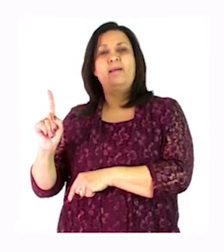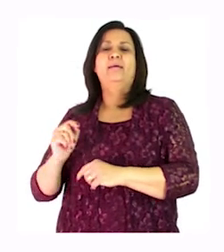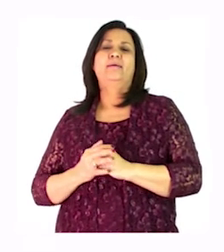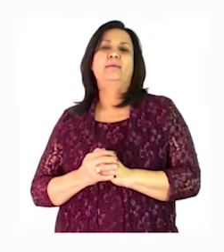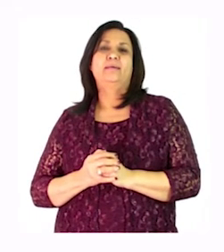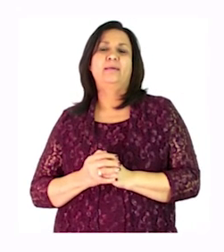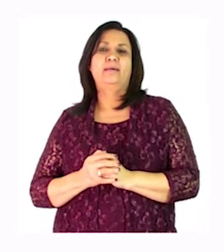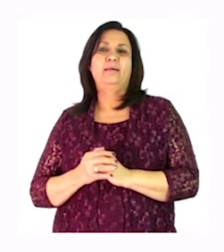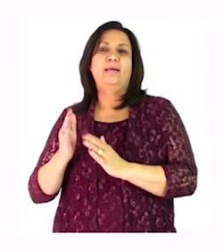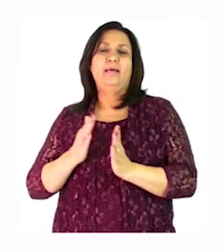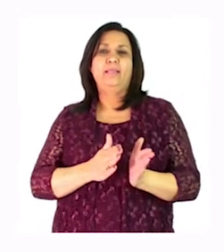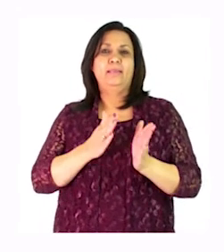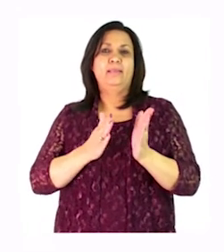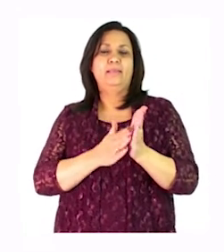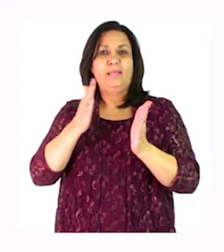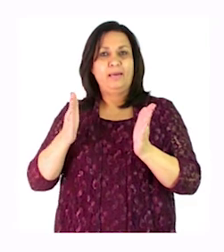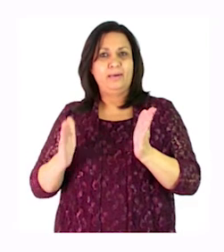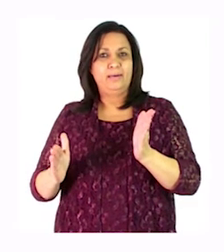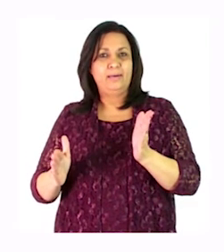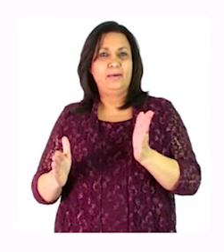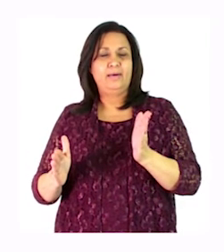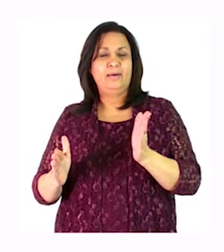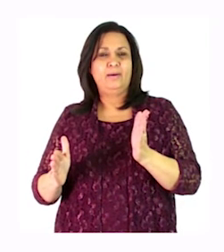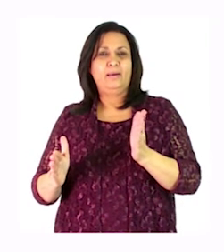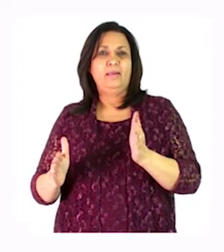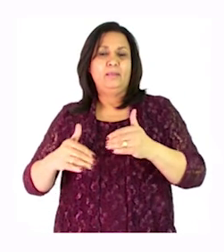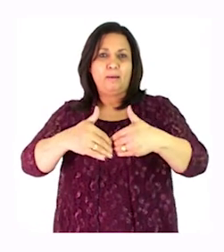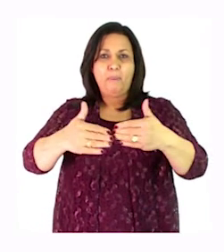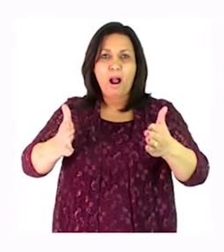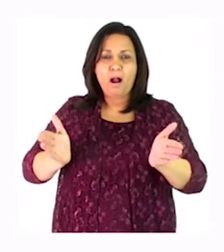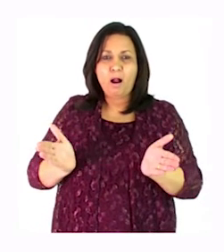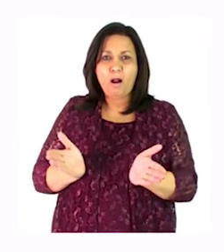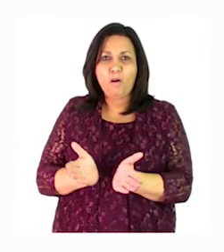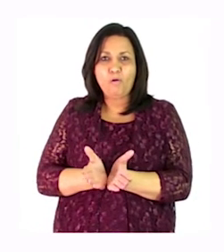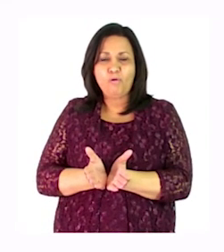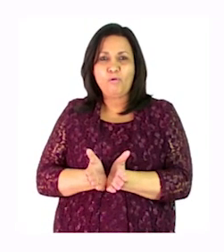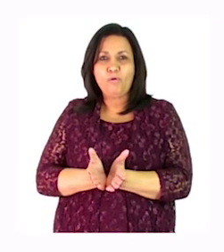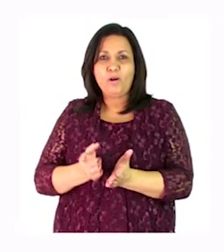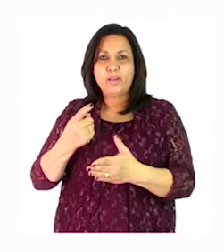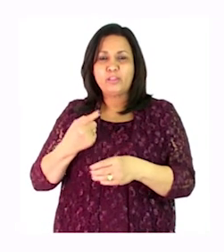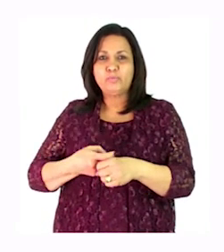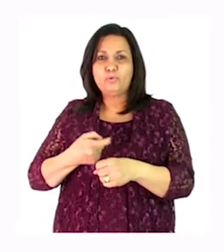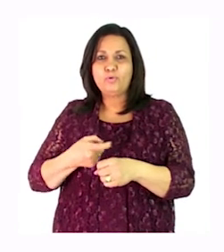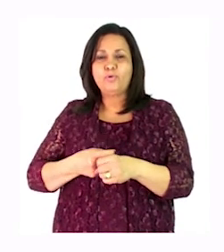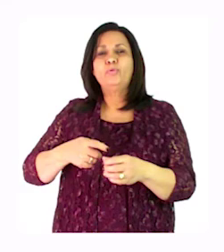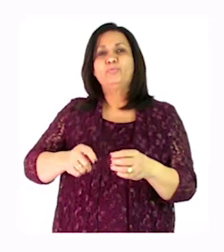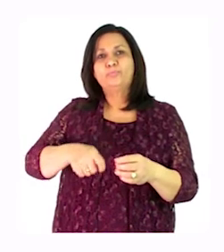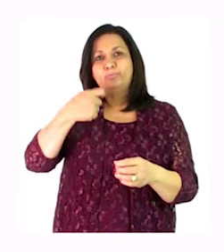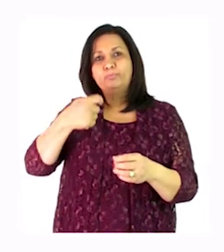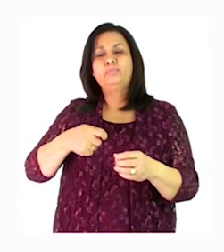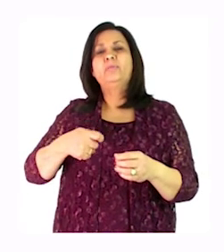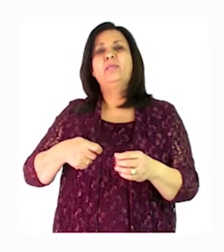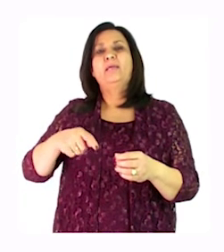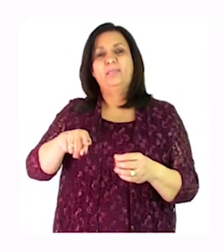So let's write number 1. Then let's move to where the bowl and the spoon is. That